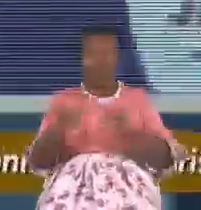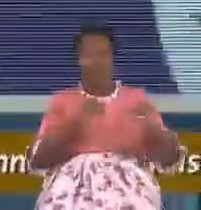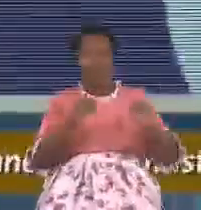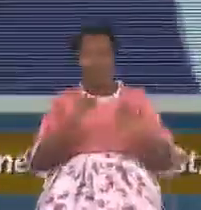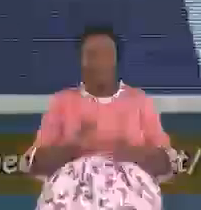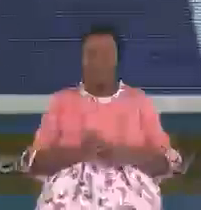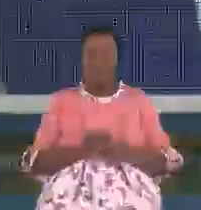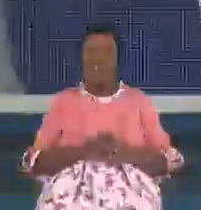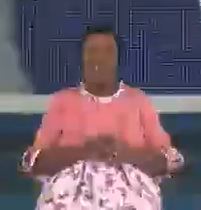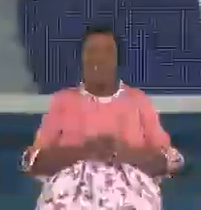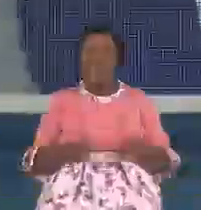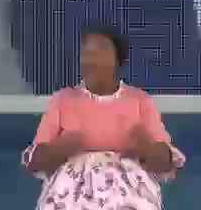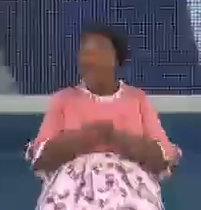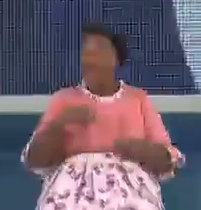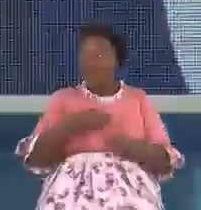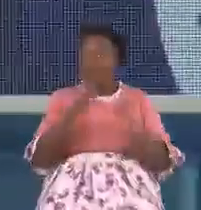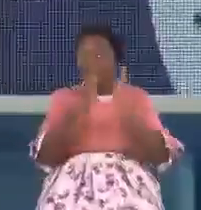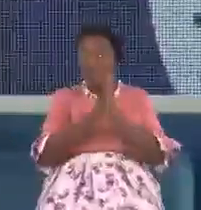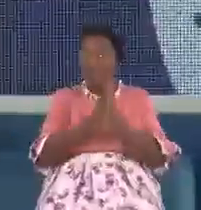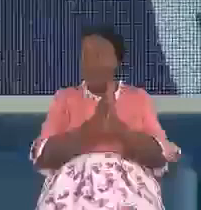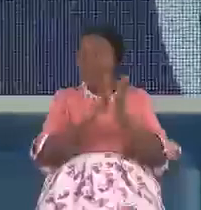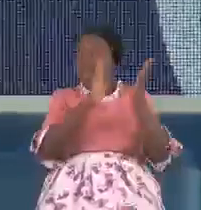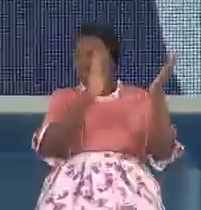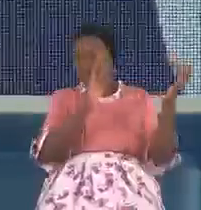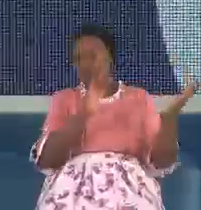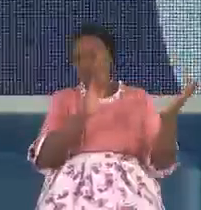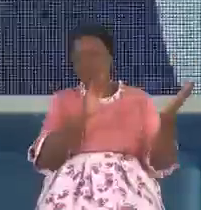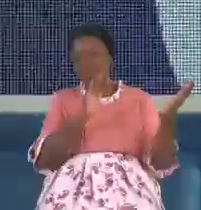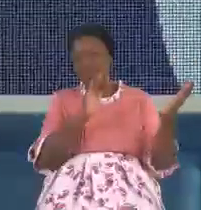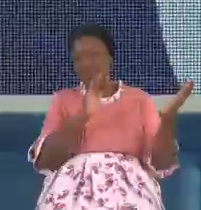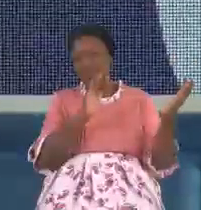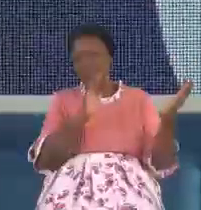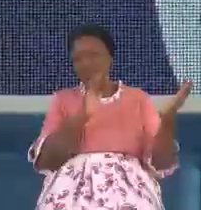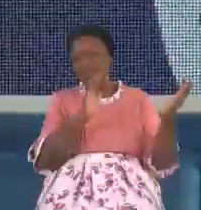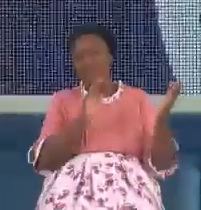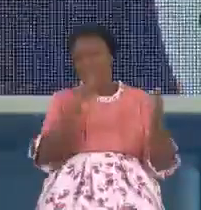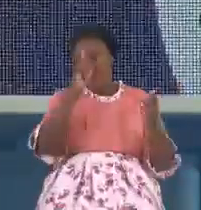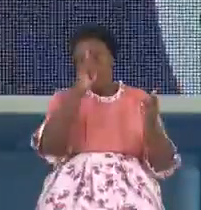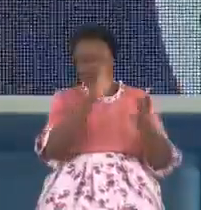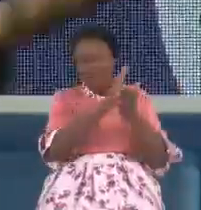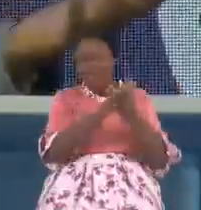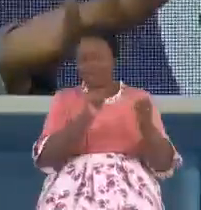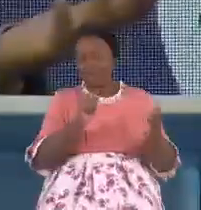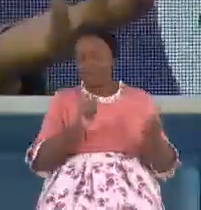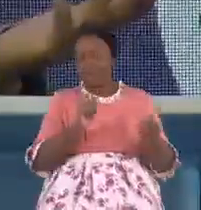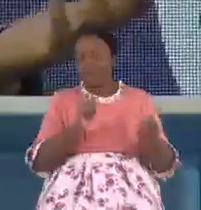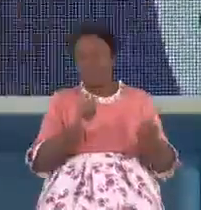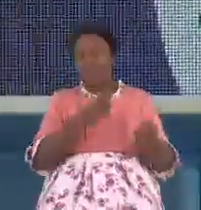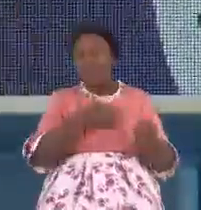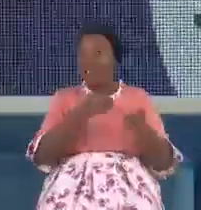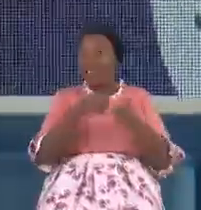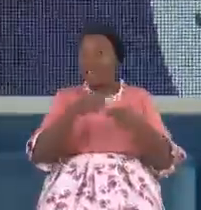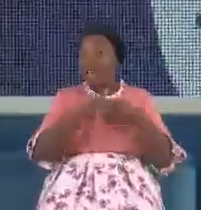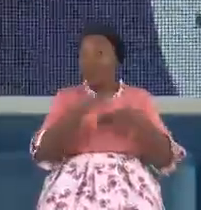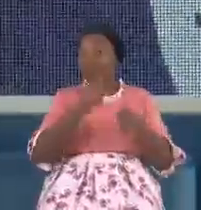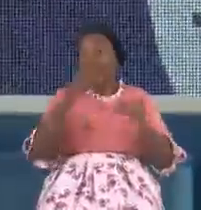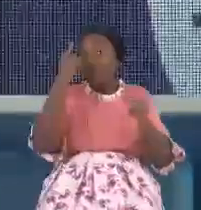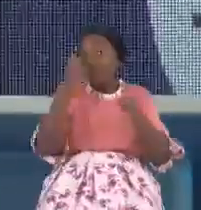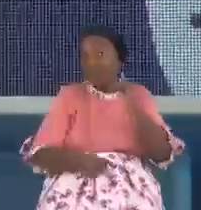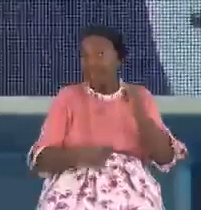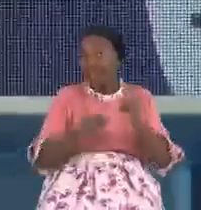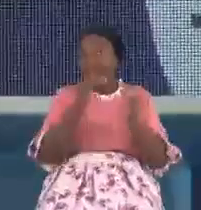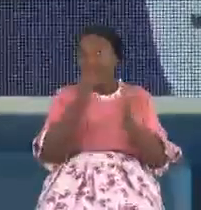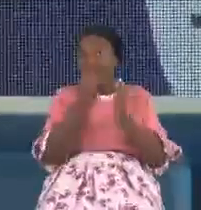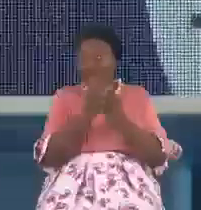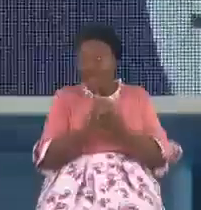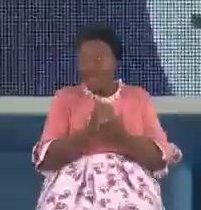as we pray expect believe and then after the final amen